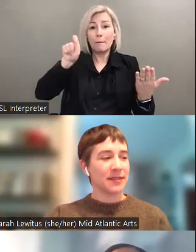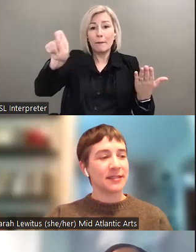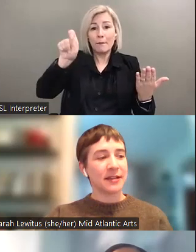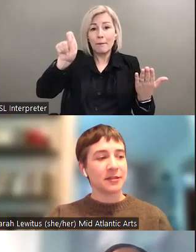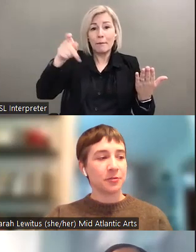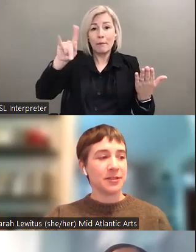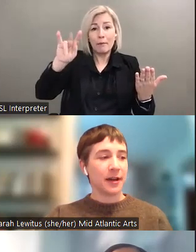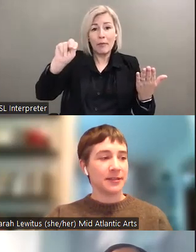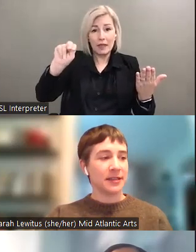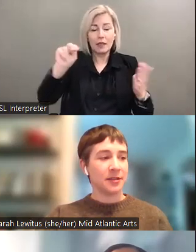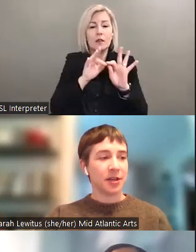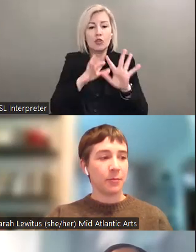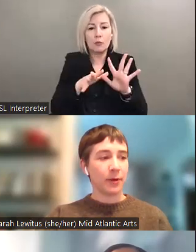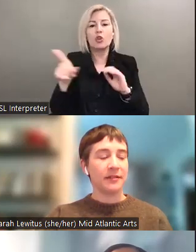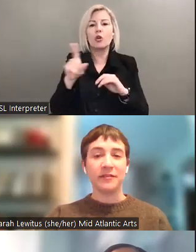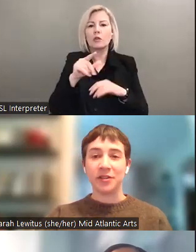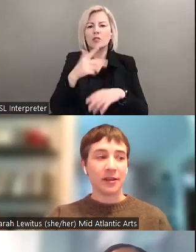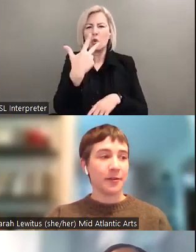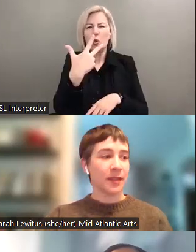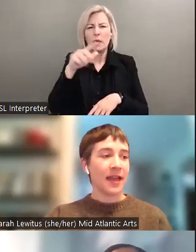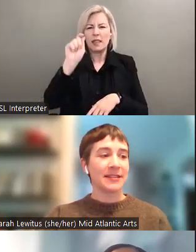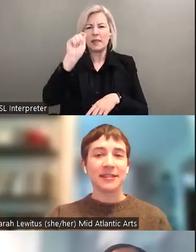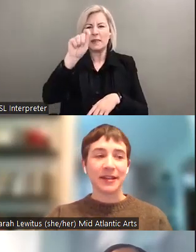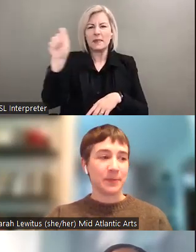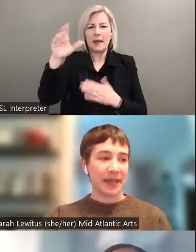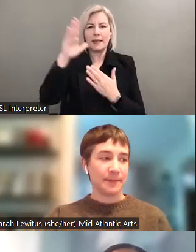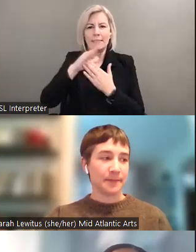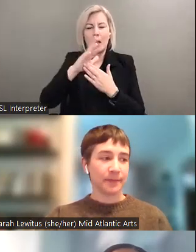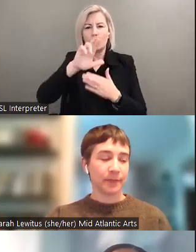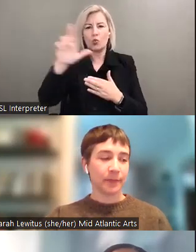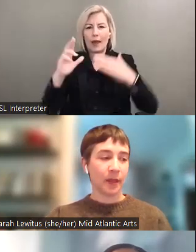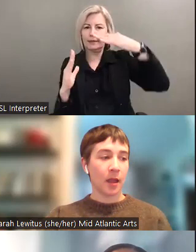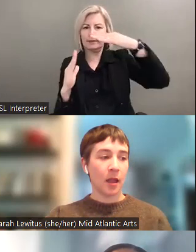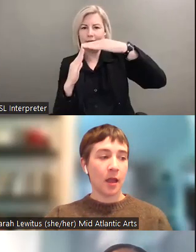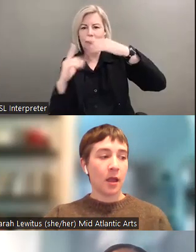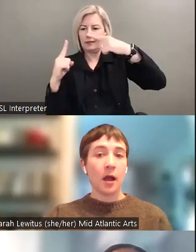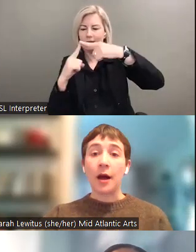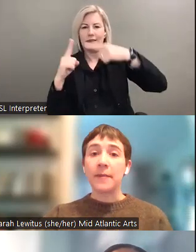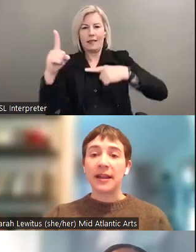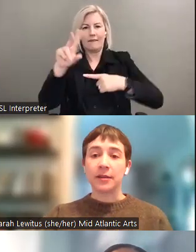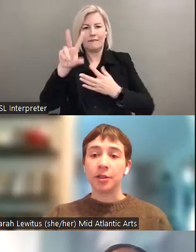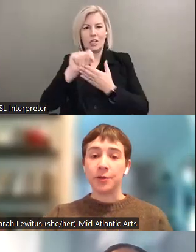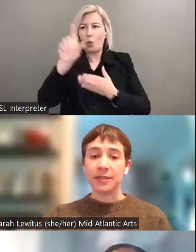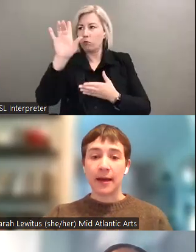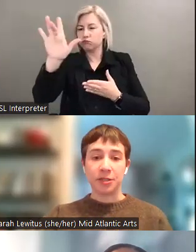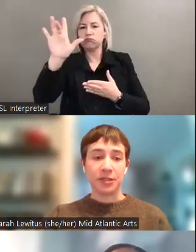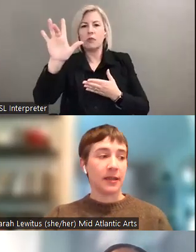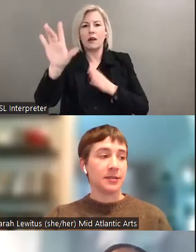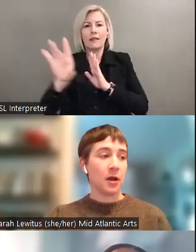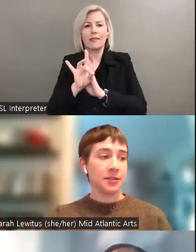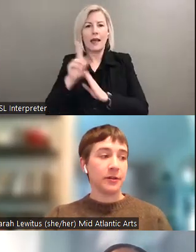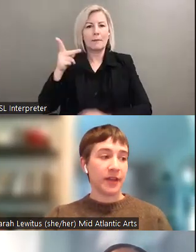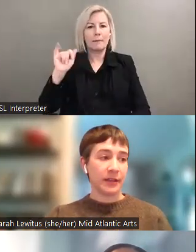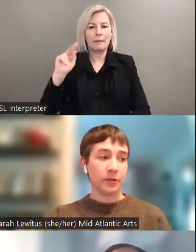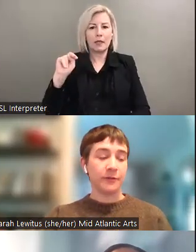webinar, select the three dots in the top right of the video and select Pin. Automatic closed captioning